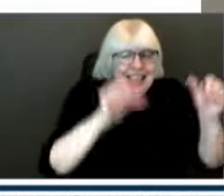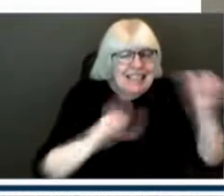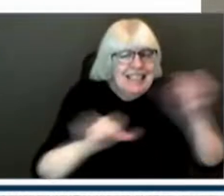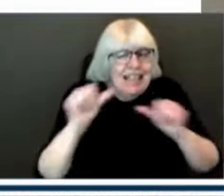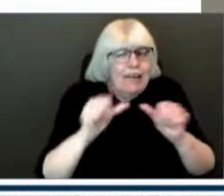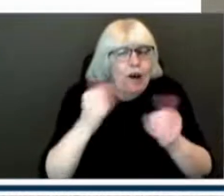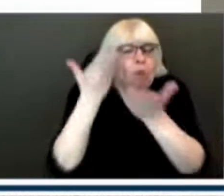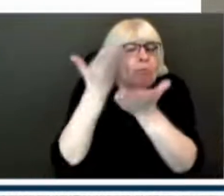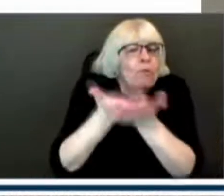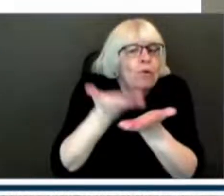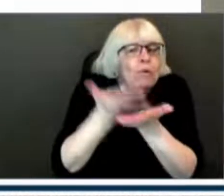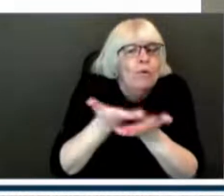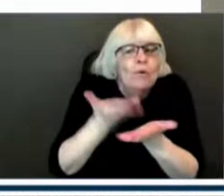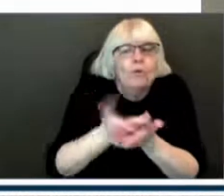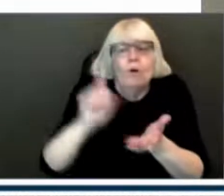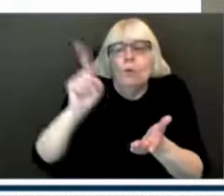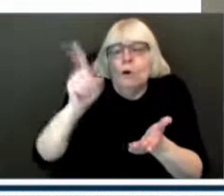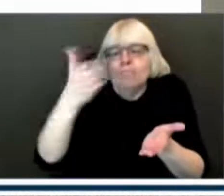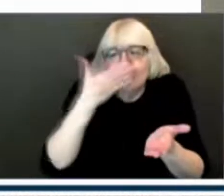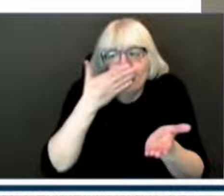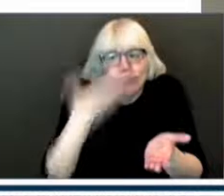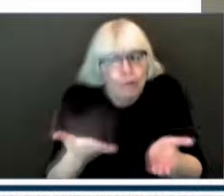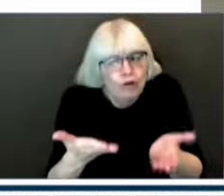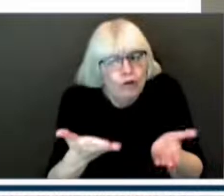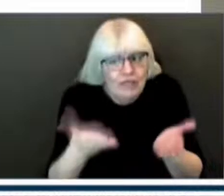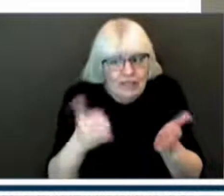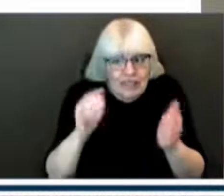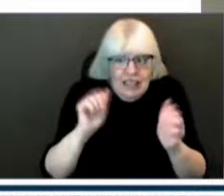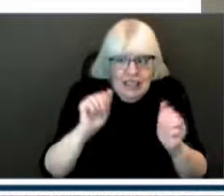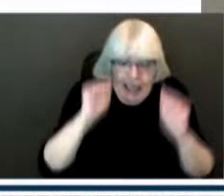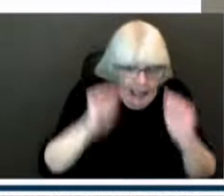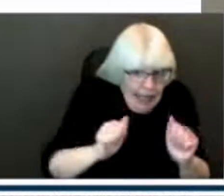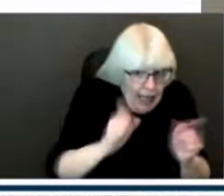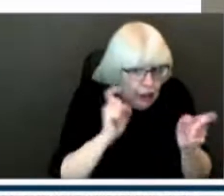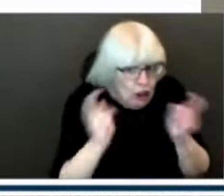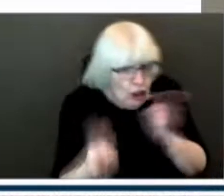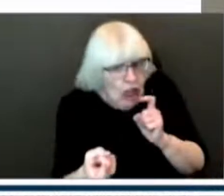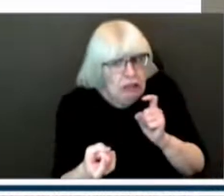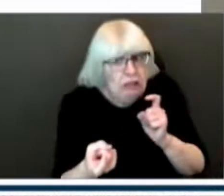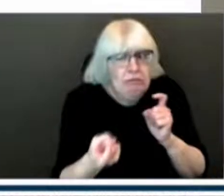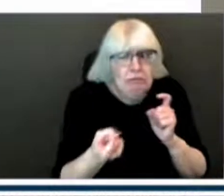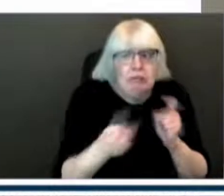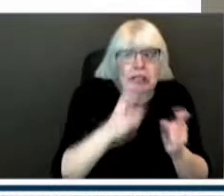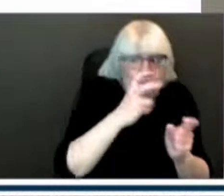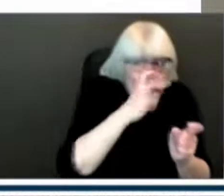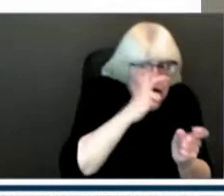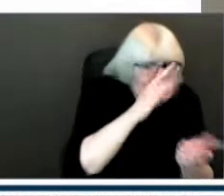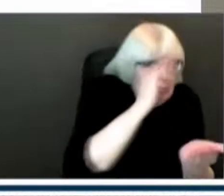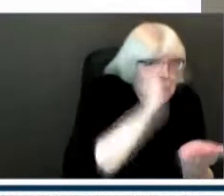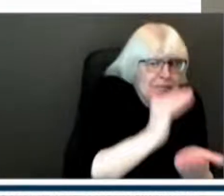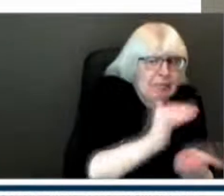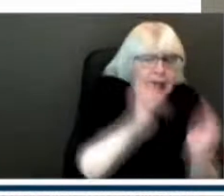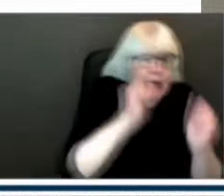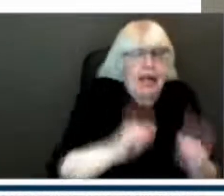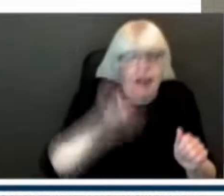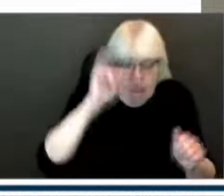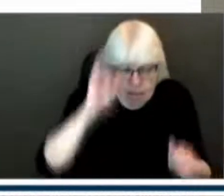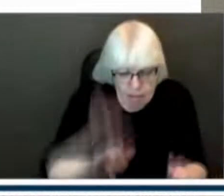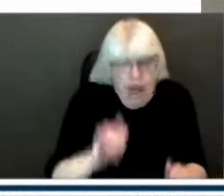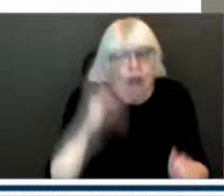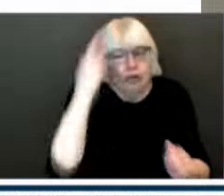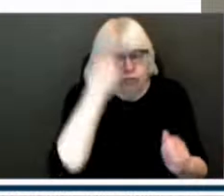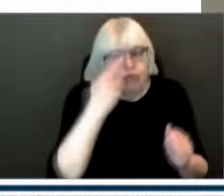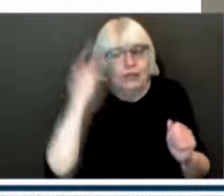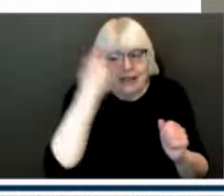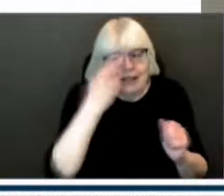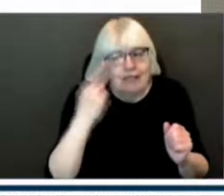This is why we're in a position to start to ease restrictions. And I want to say a tremendous thank you to the vast majority of